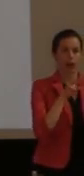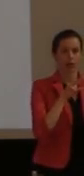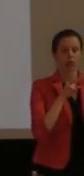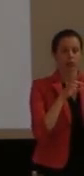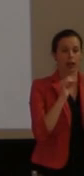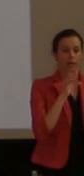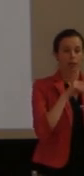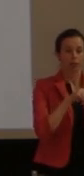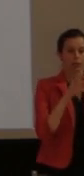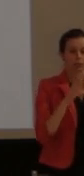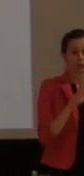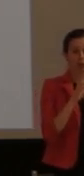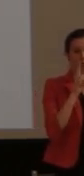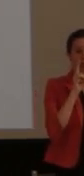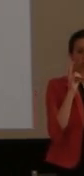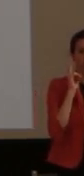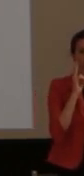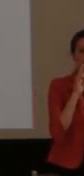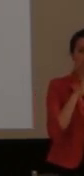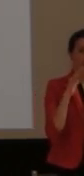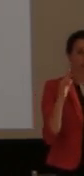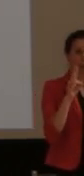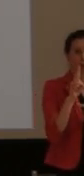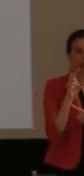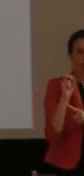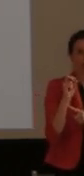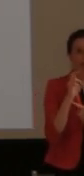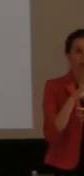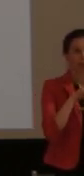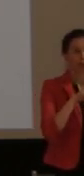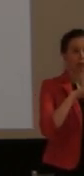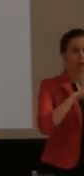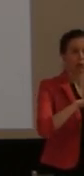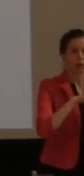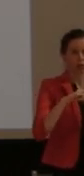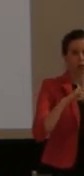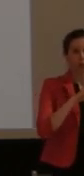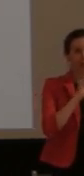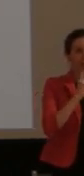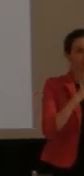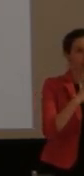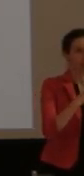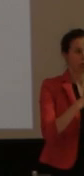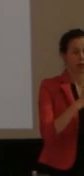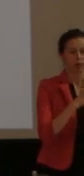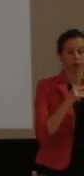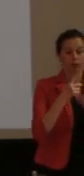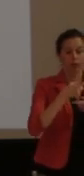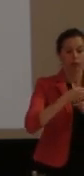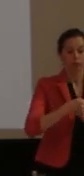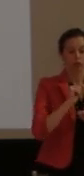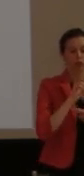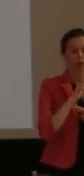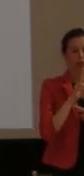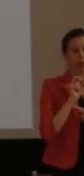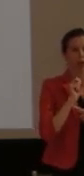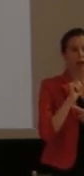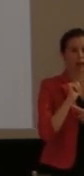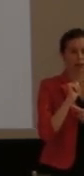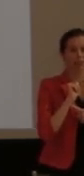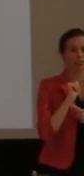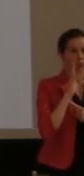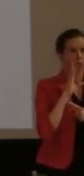participants reflect the diversity of the United States, participants are partners in the program, trust will be earned through